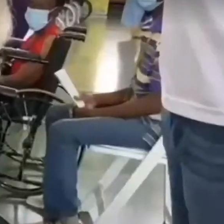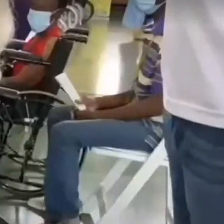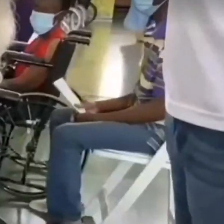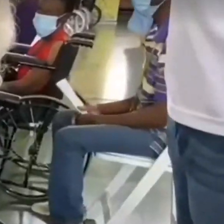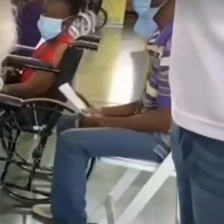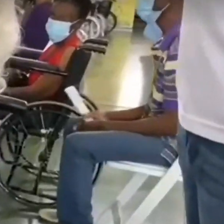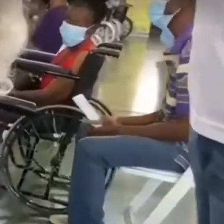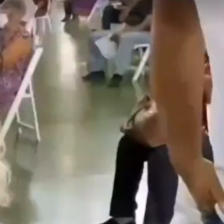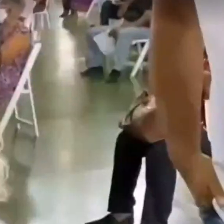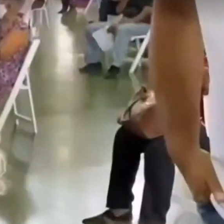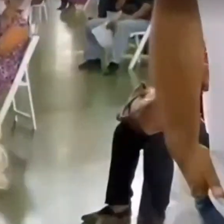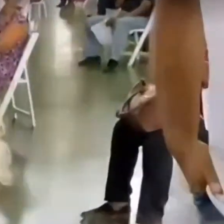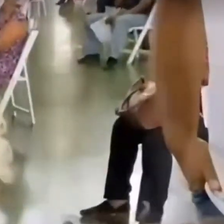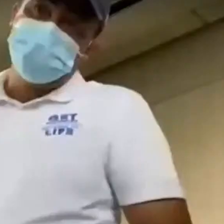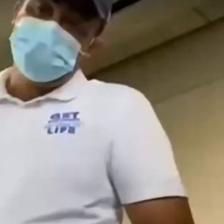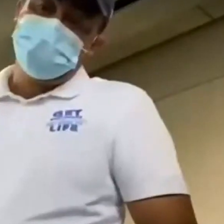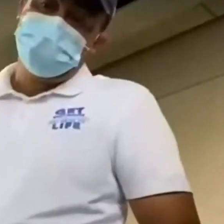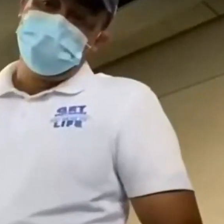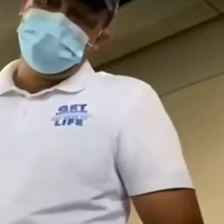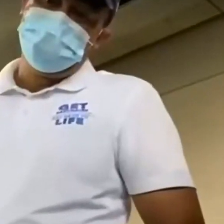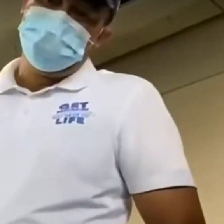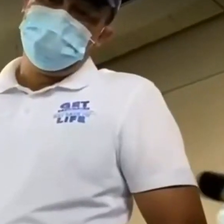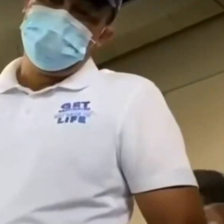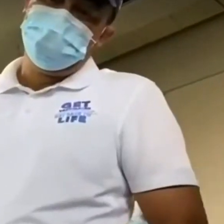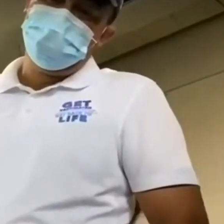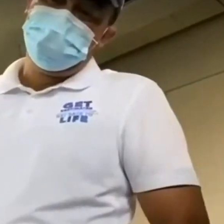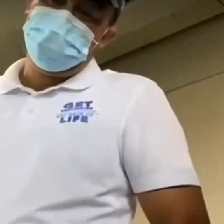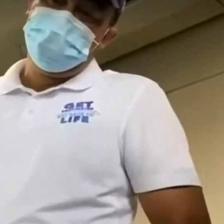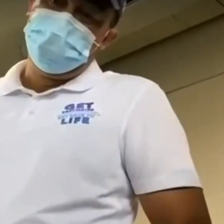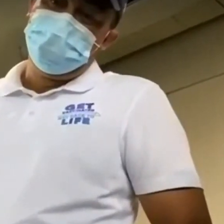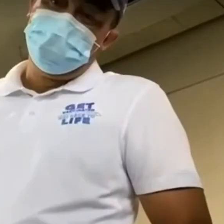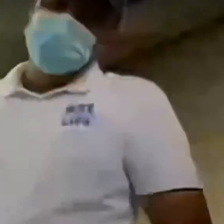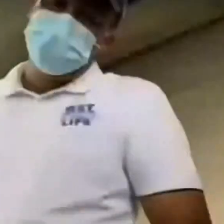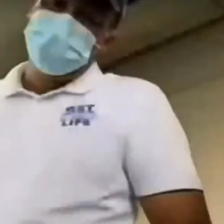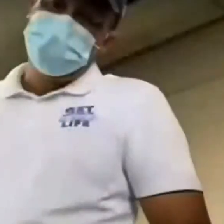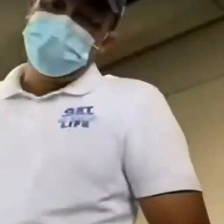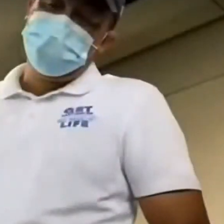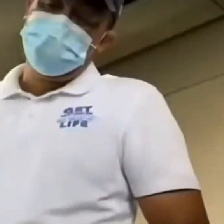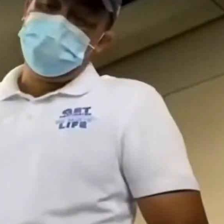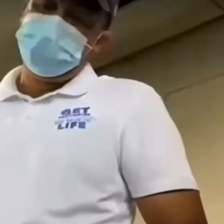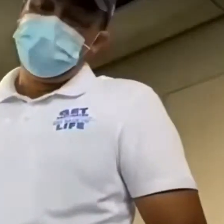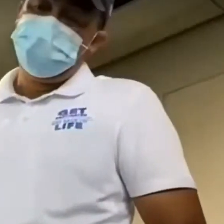day, beautiful day, beautiful day.